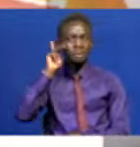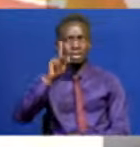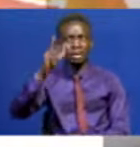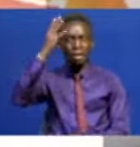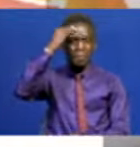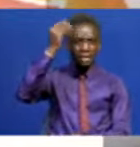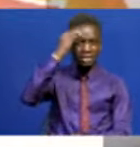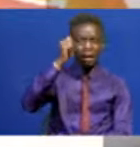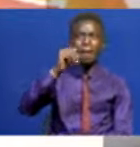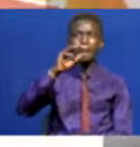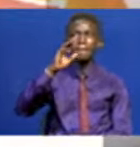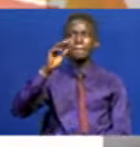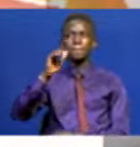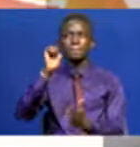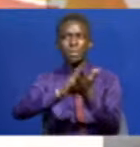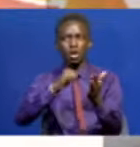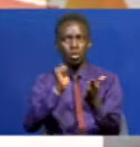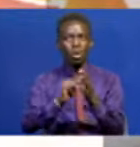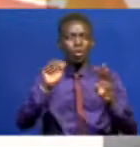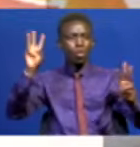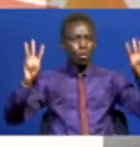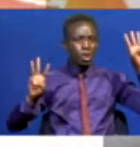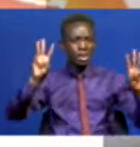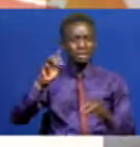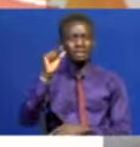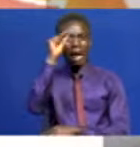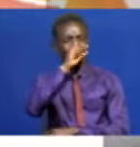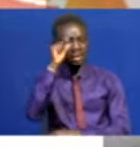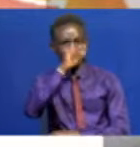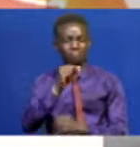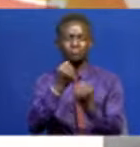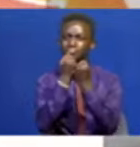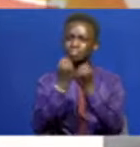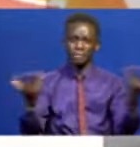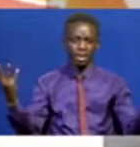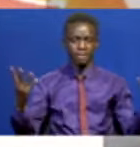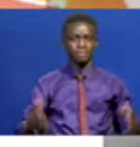Wajir, and Garissa, among others. Giverson Maina, Prime Edition.